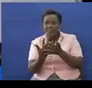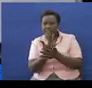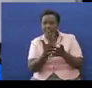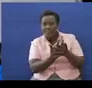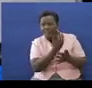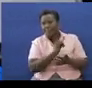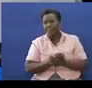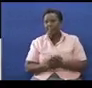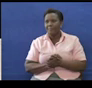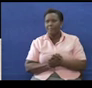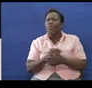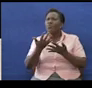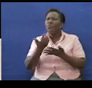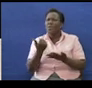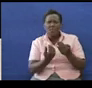are shrubs.